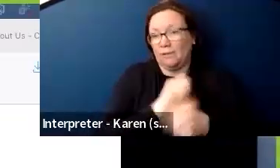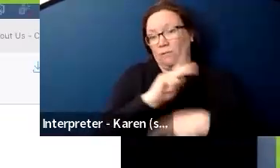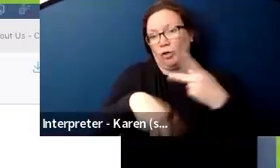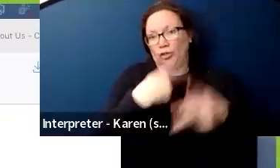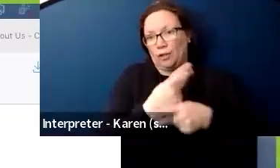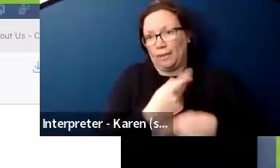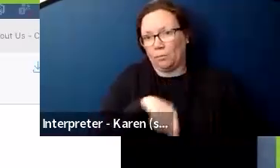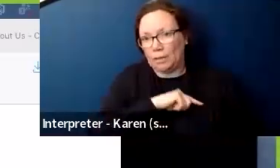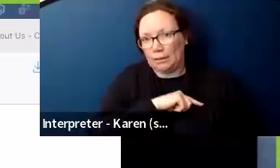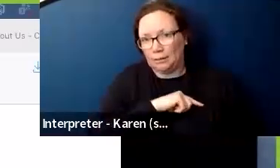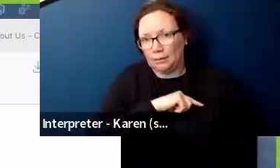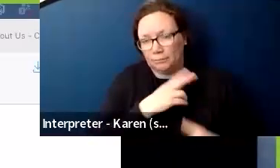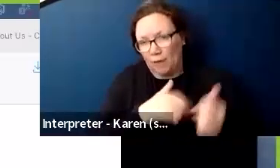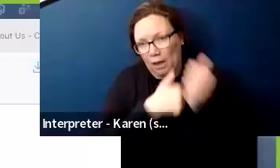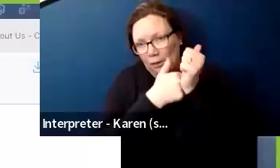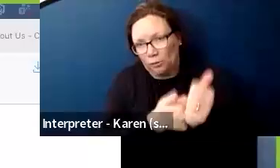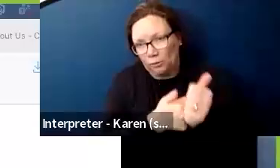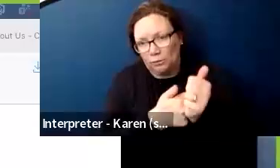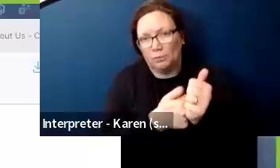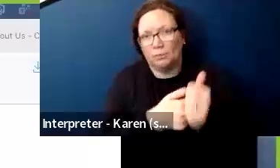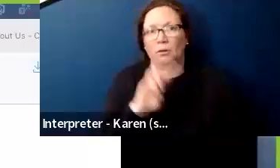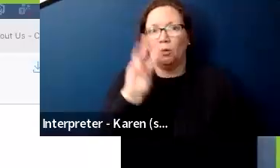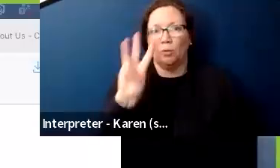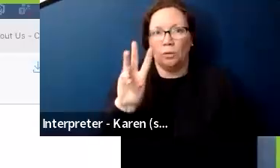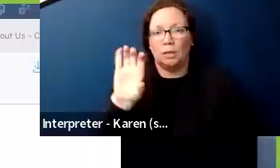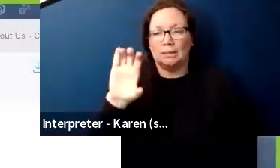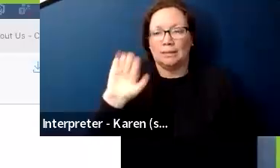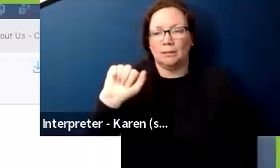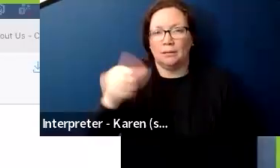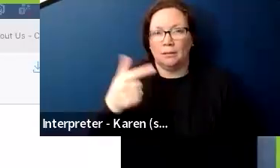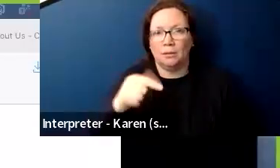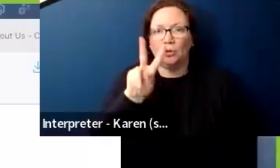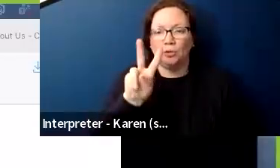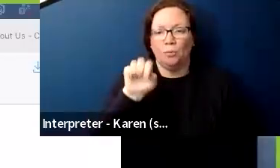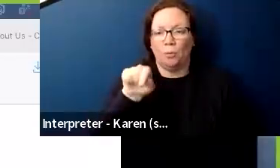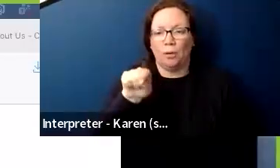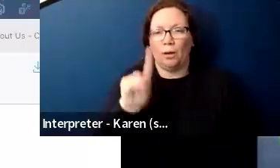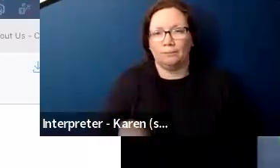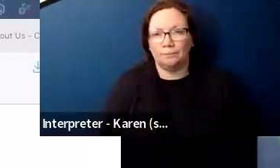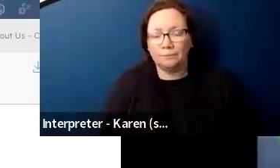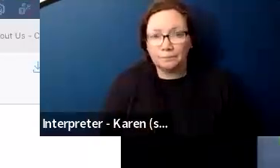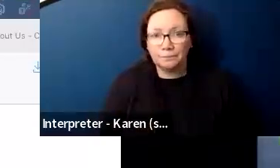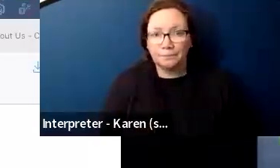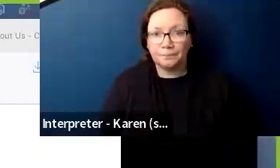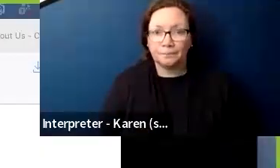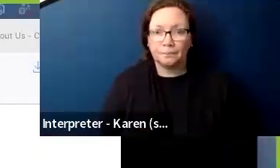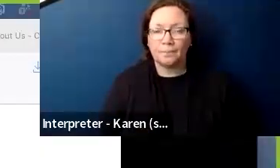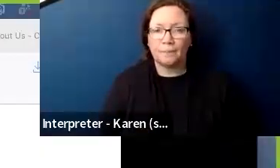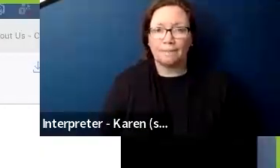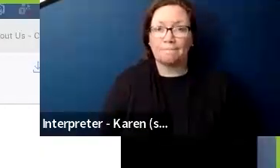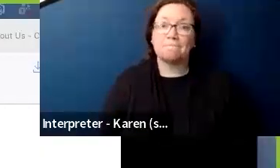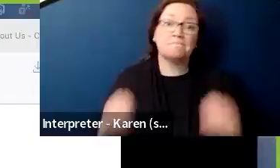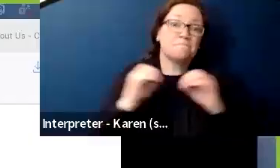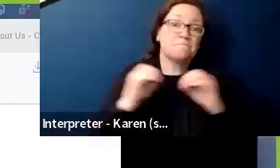Harvard cites in its policy is WCAG 2.1. There actually is a more